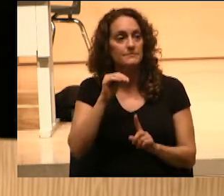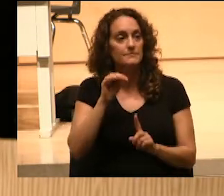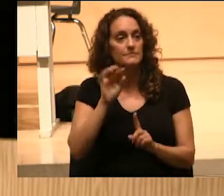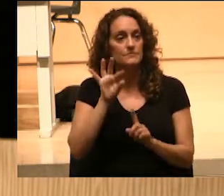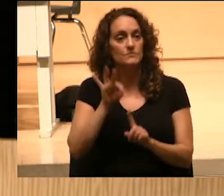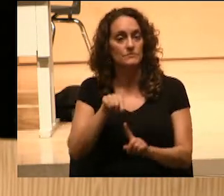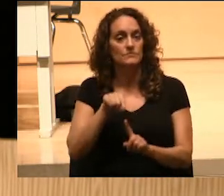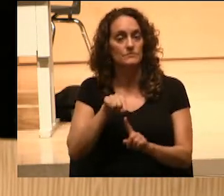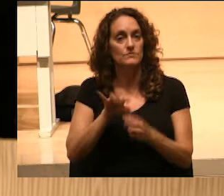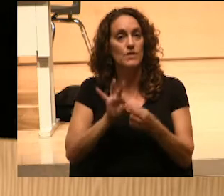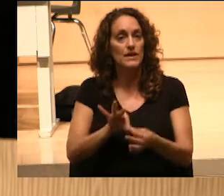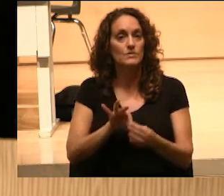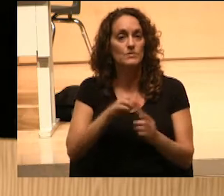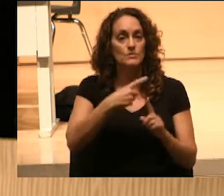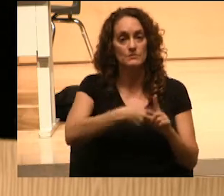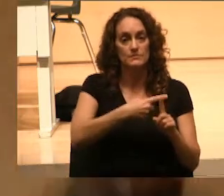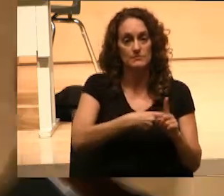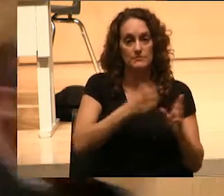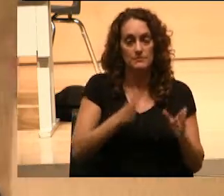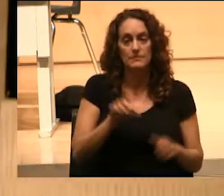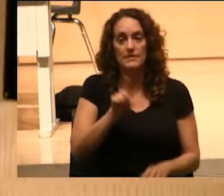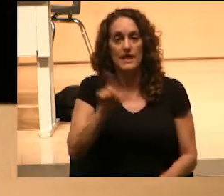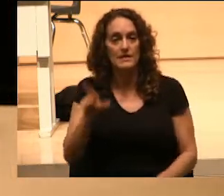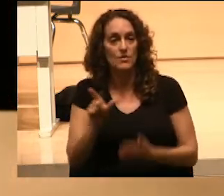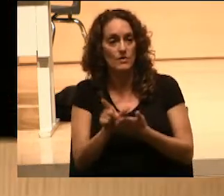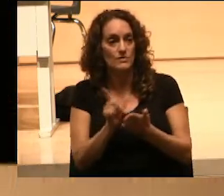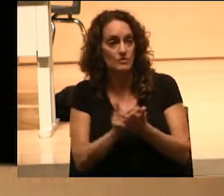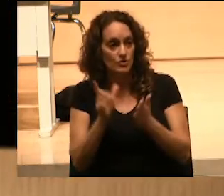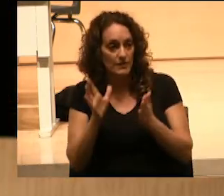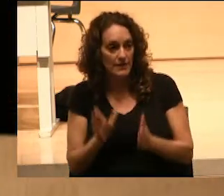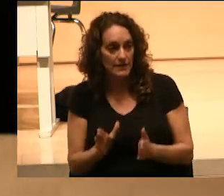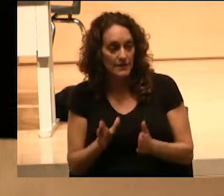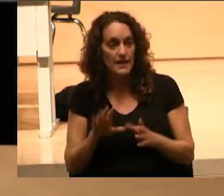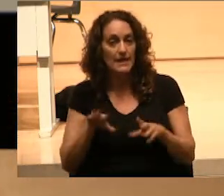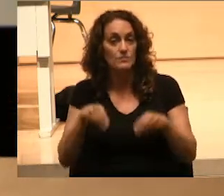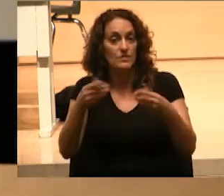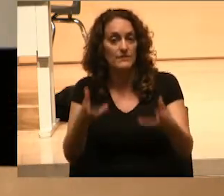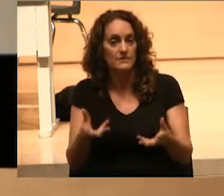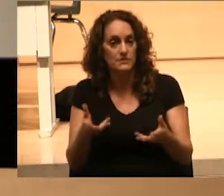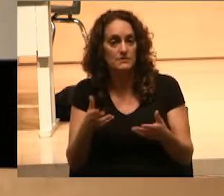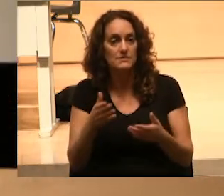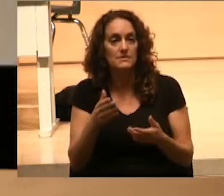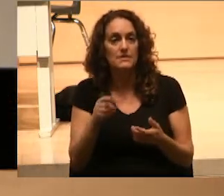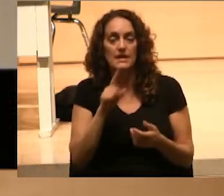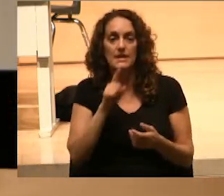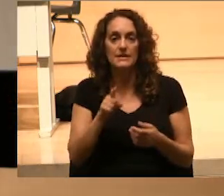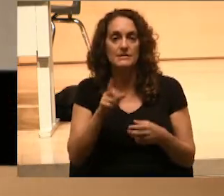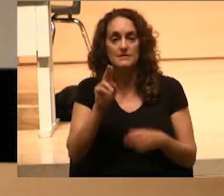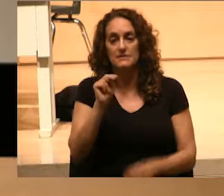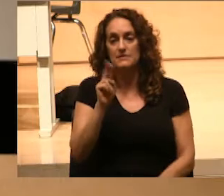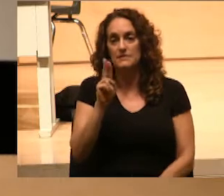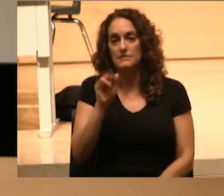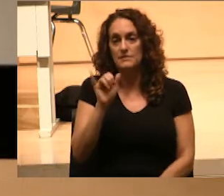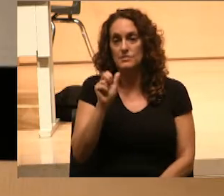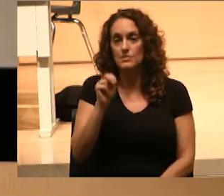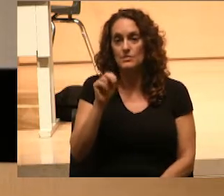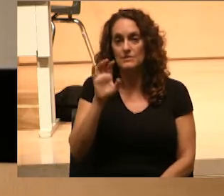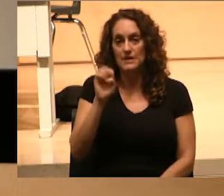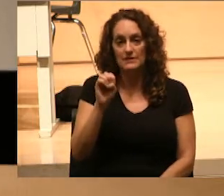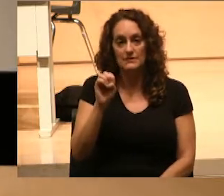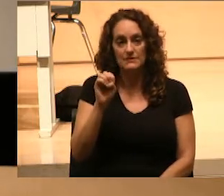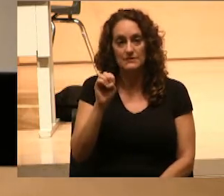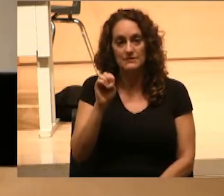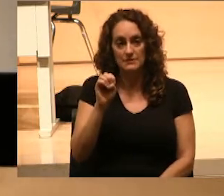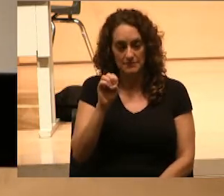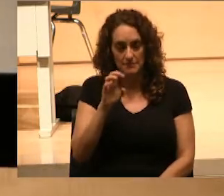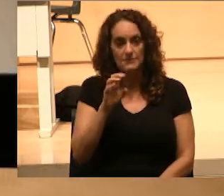landlord and tenant attorneys and evictions, is the ground of nuisance for eviction.